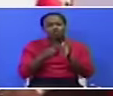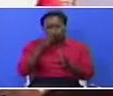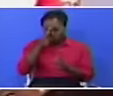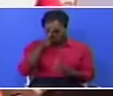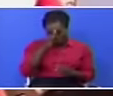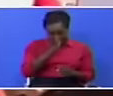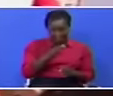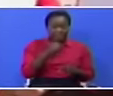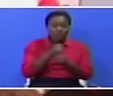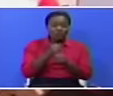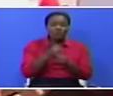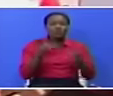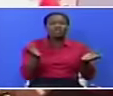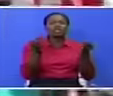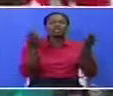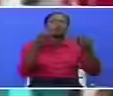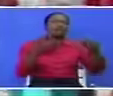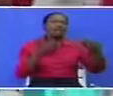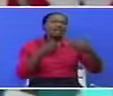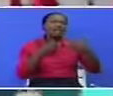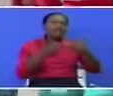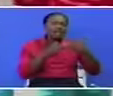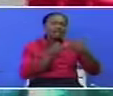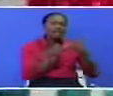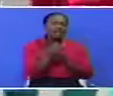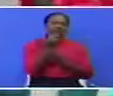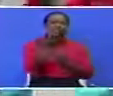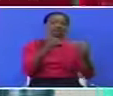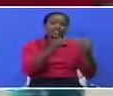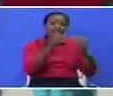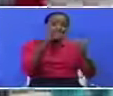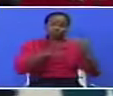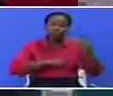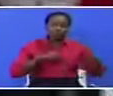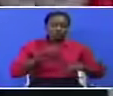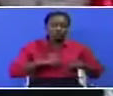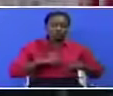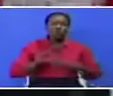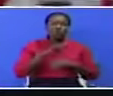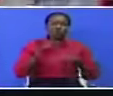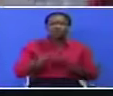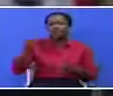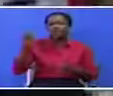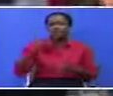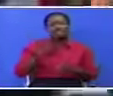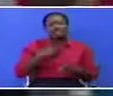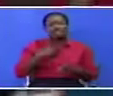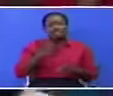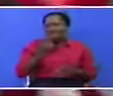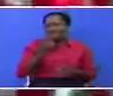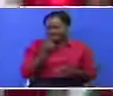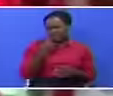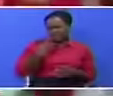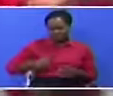with escalating levels of corruption in Kenya. The Red Thursday movement requires all Kenyans to wear red attire every Thursday as a way